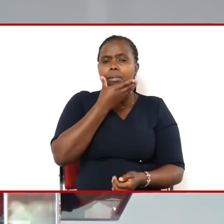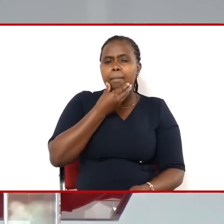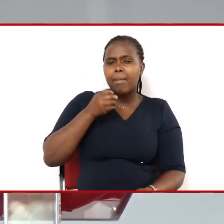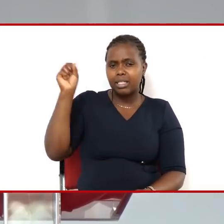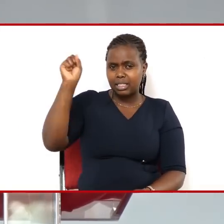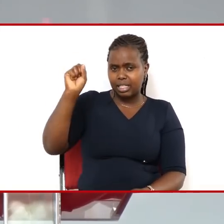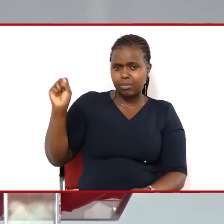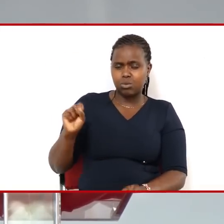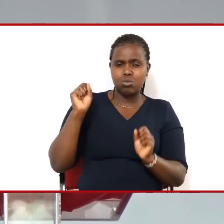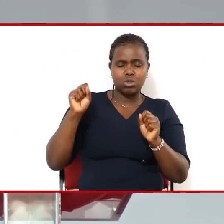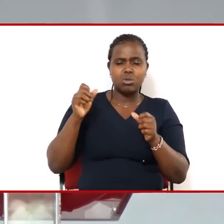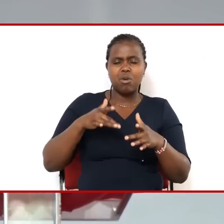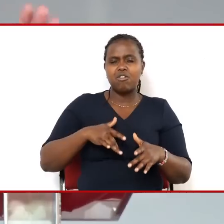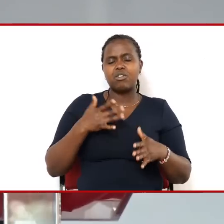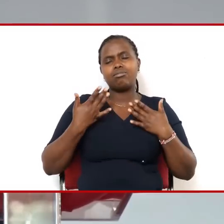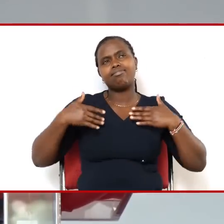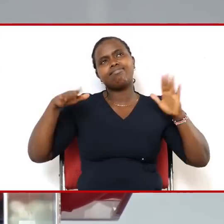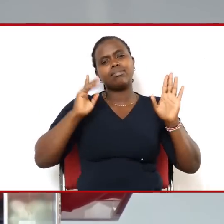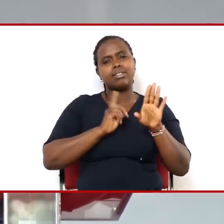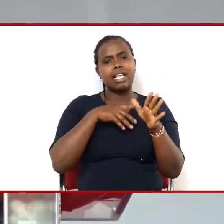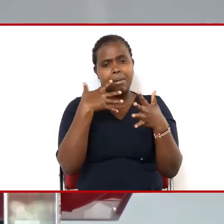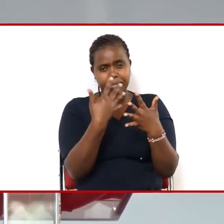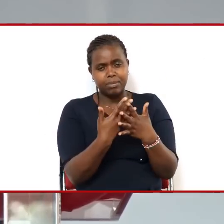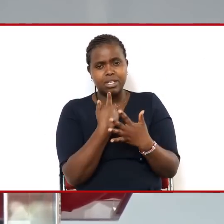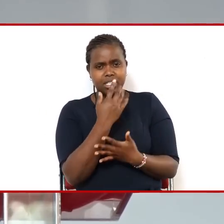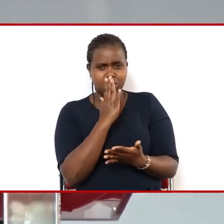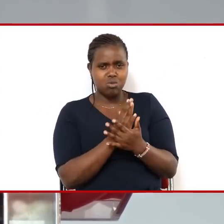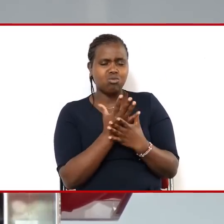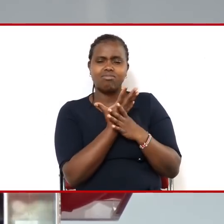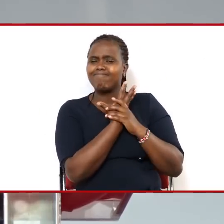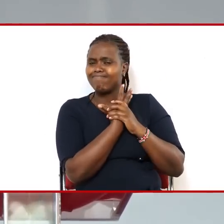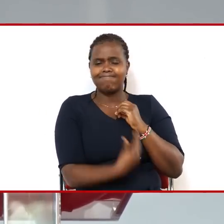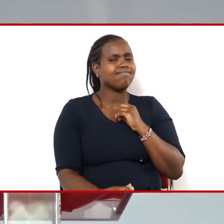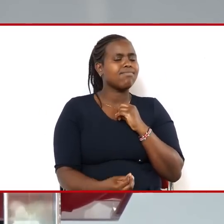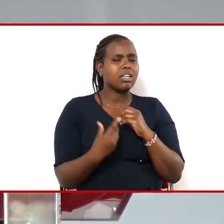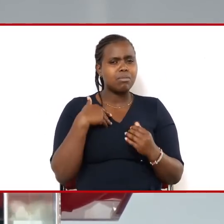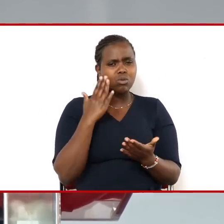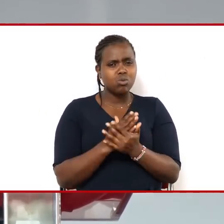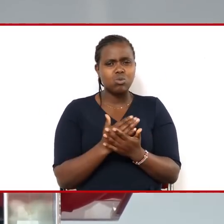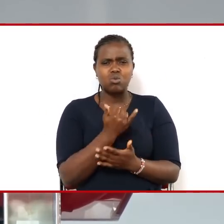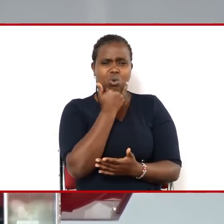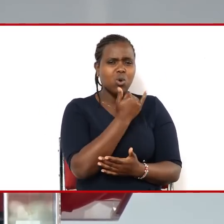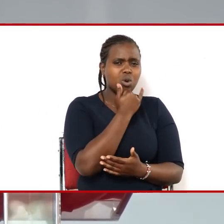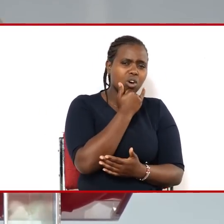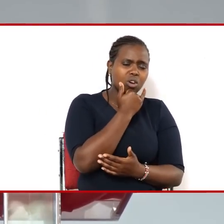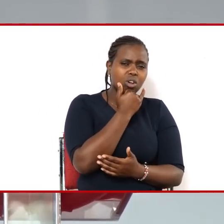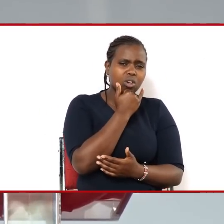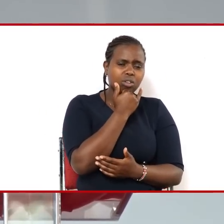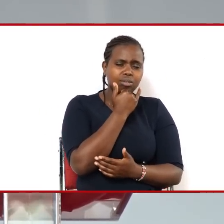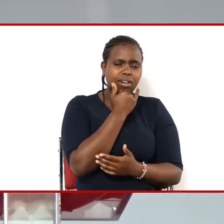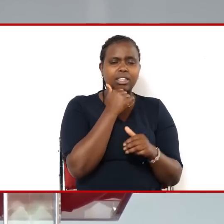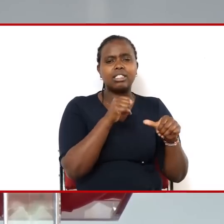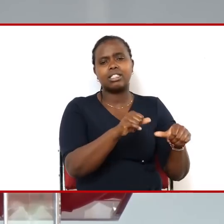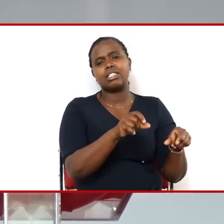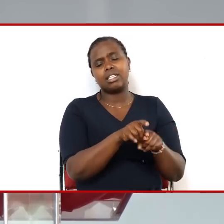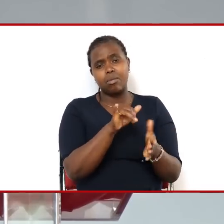Samson could have given up in prison. He could have said, I've lost it. I've missed it. And it could have stayed like